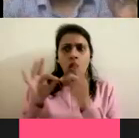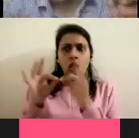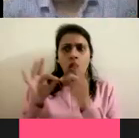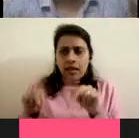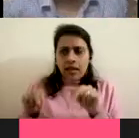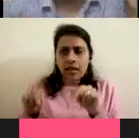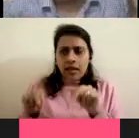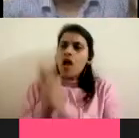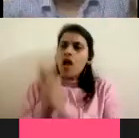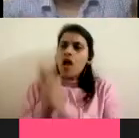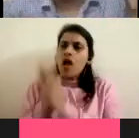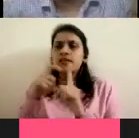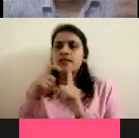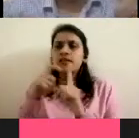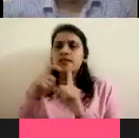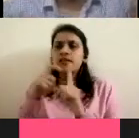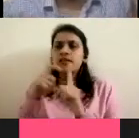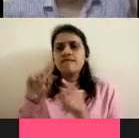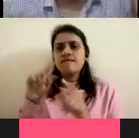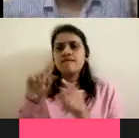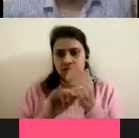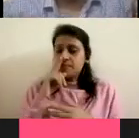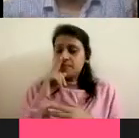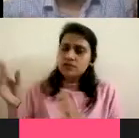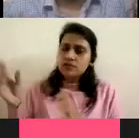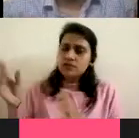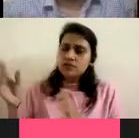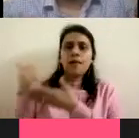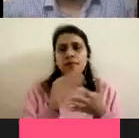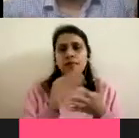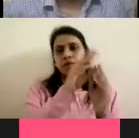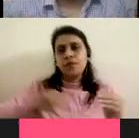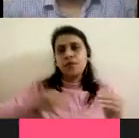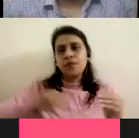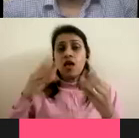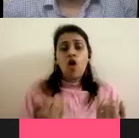sabko 5 minutes, I'm giving you 5 to 7 minutes of time, okay?